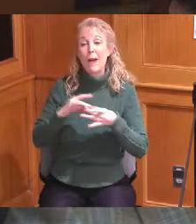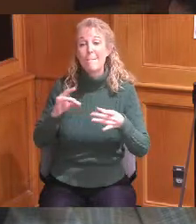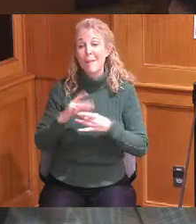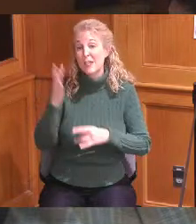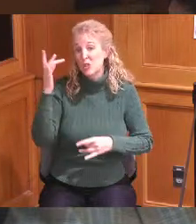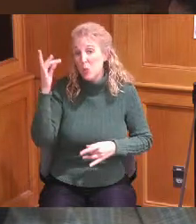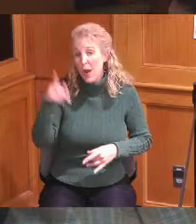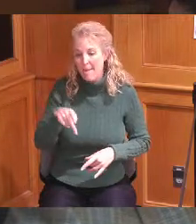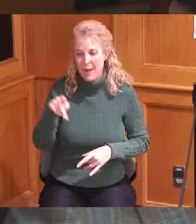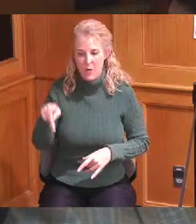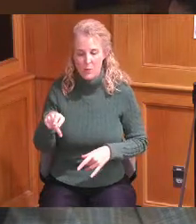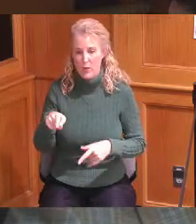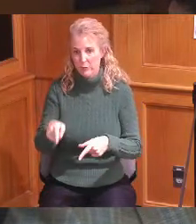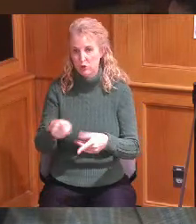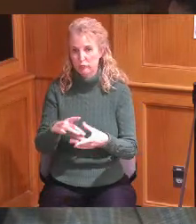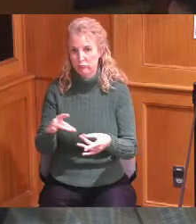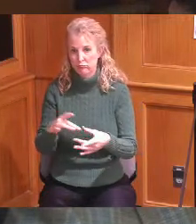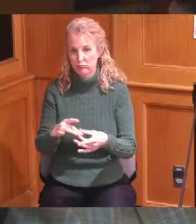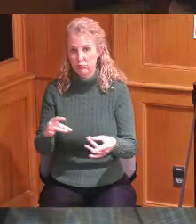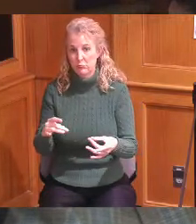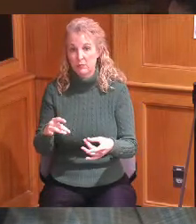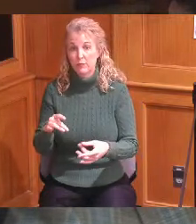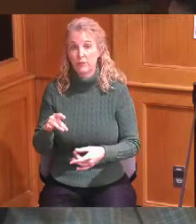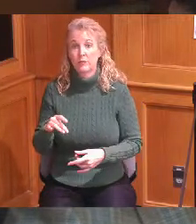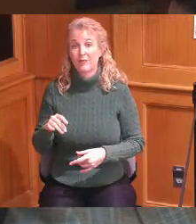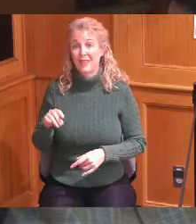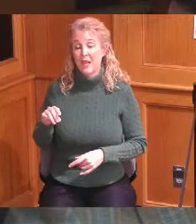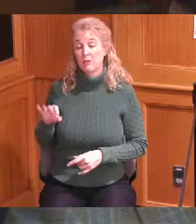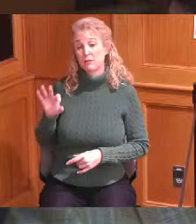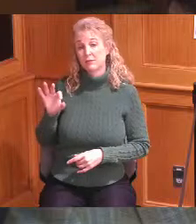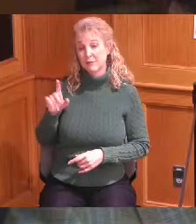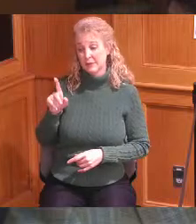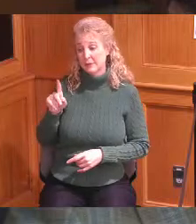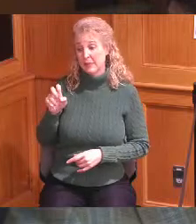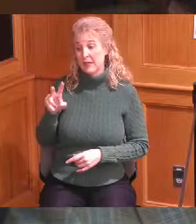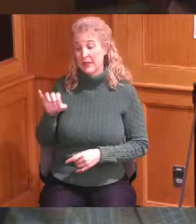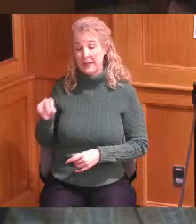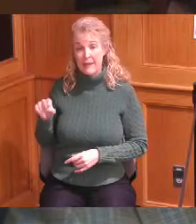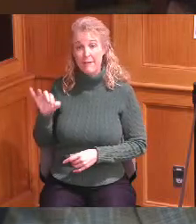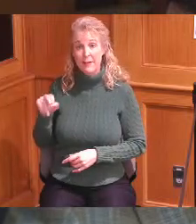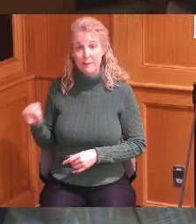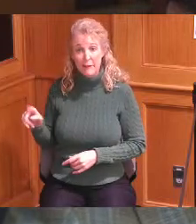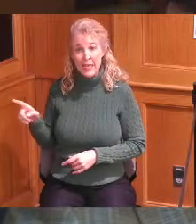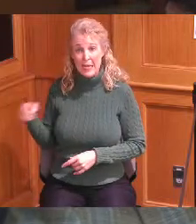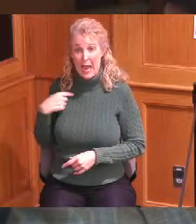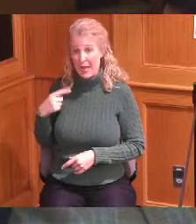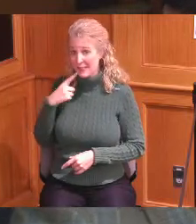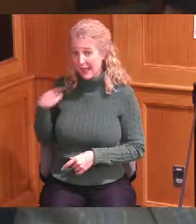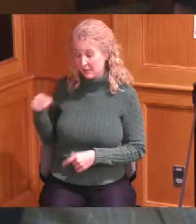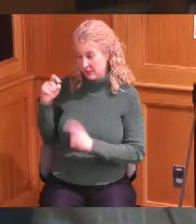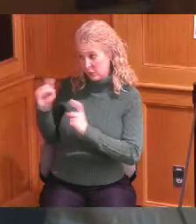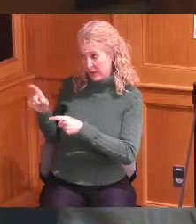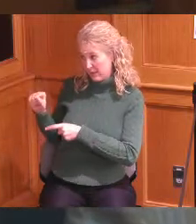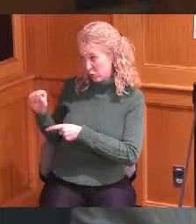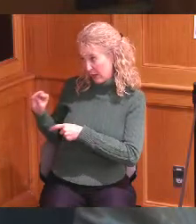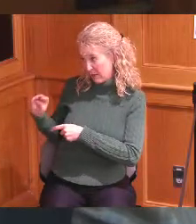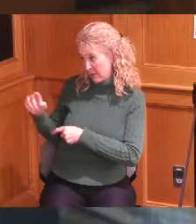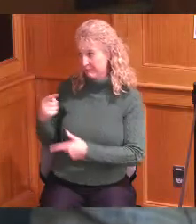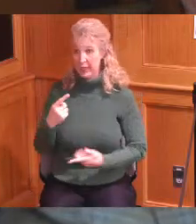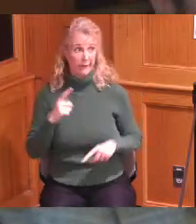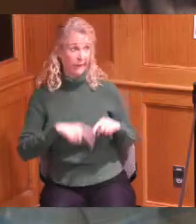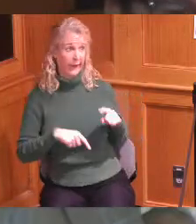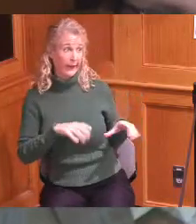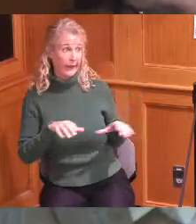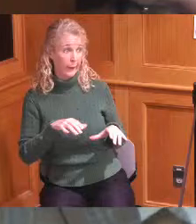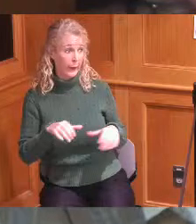here, and I did bring it up to Finn with the $20 million, and he said his hands was tied. He couldn't do anything. And then